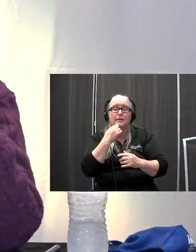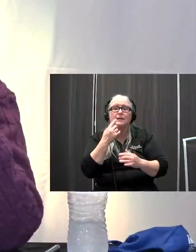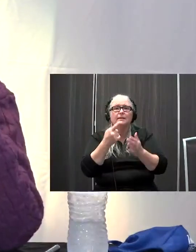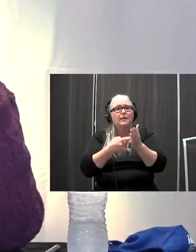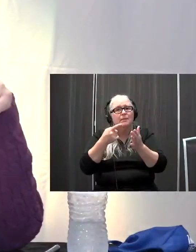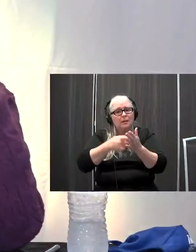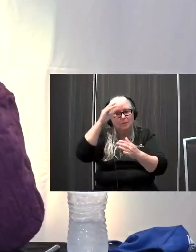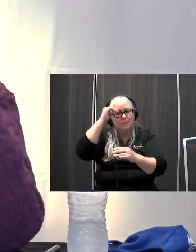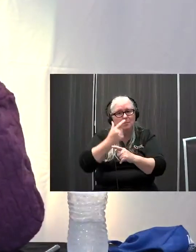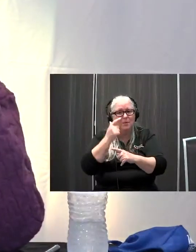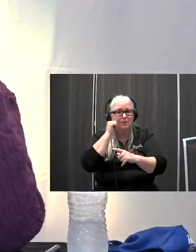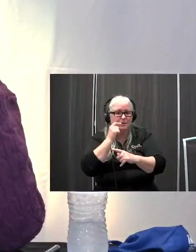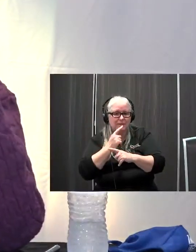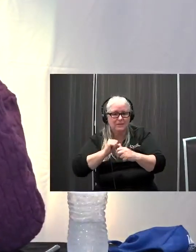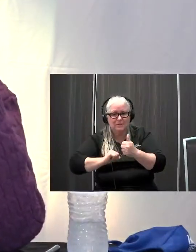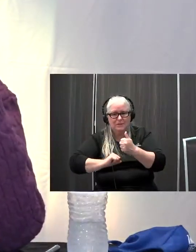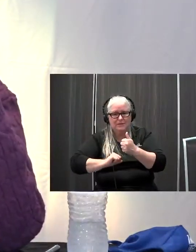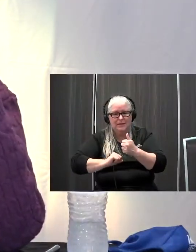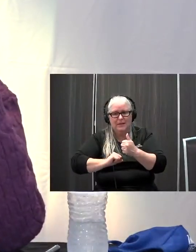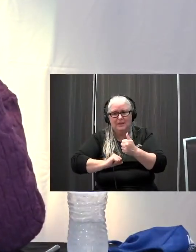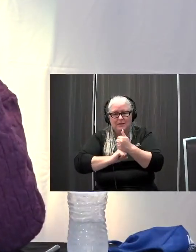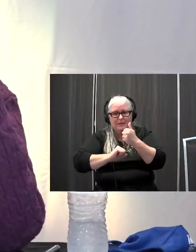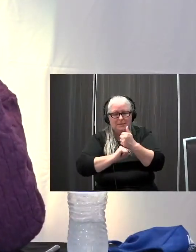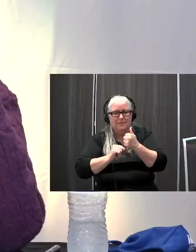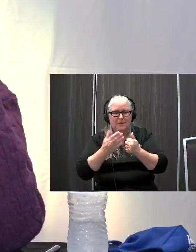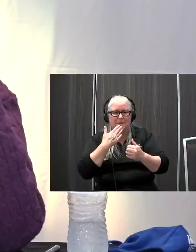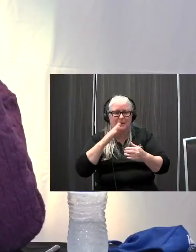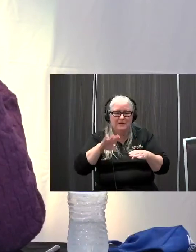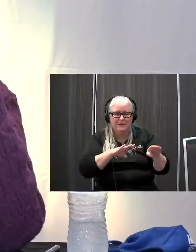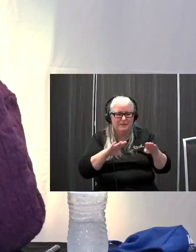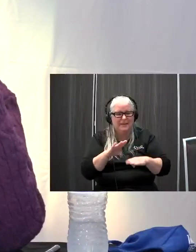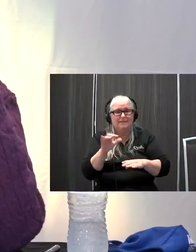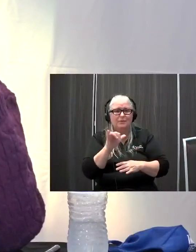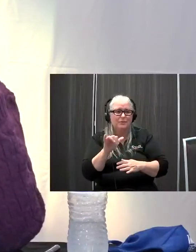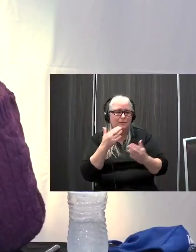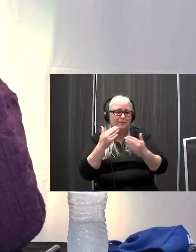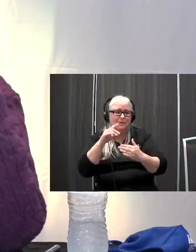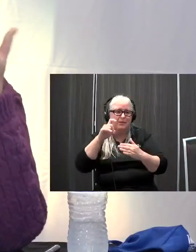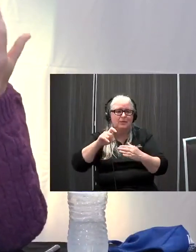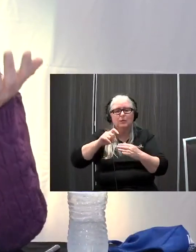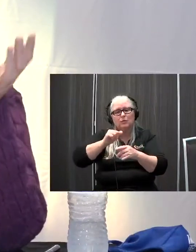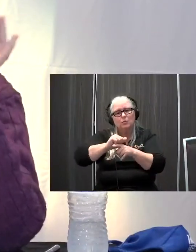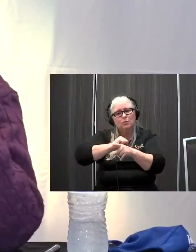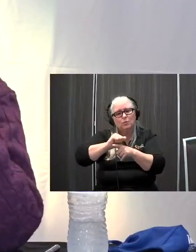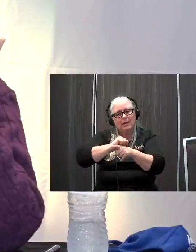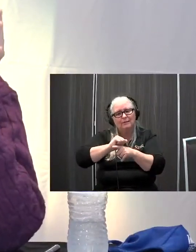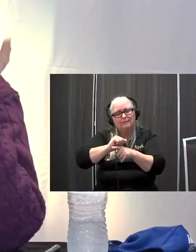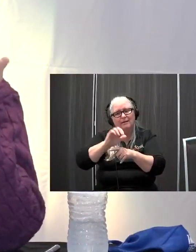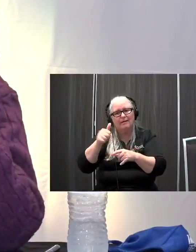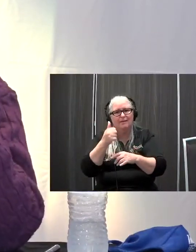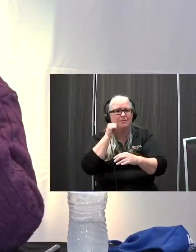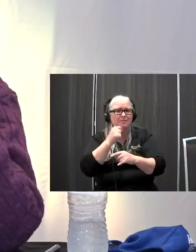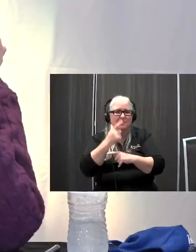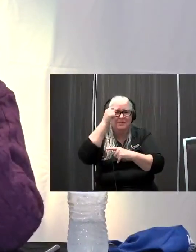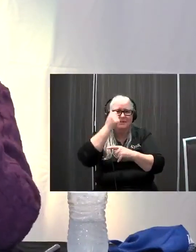siblings inadvertently reinforce behaviors. So there may be some training of the siblings, and that may vary based on their age and